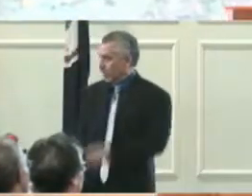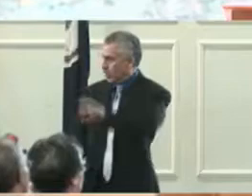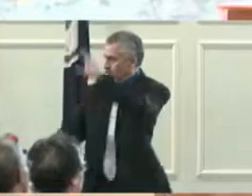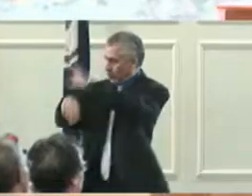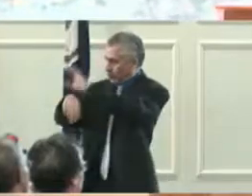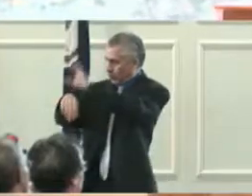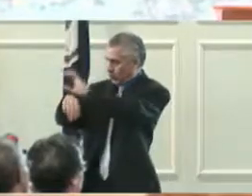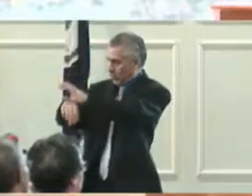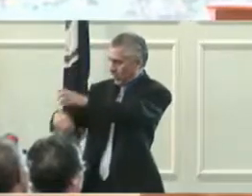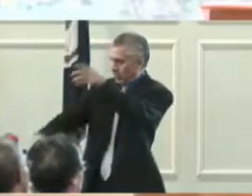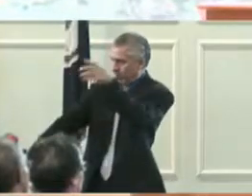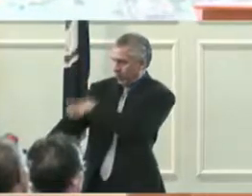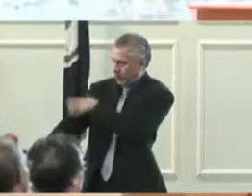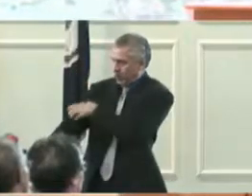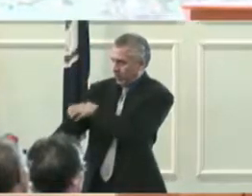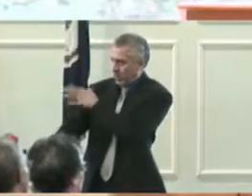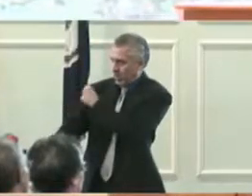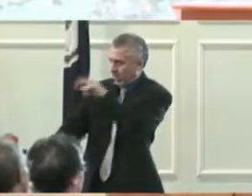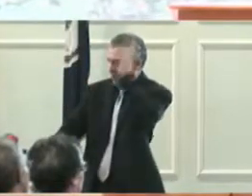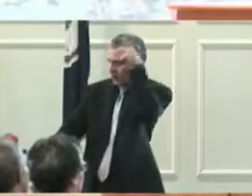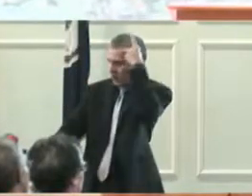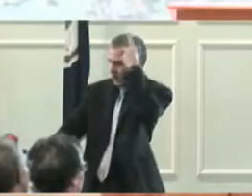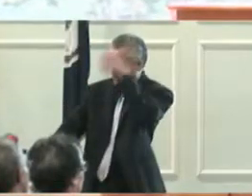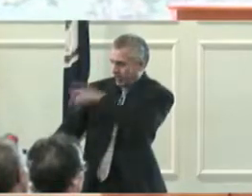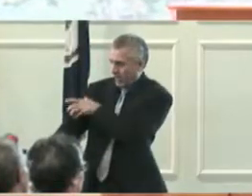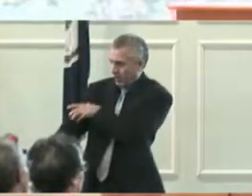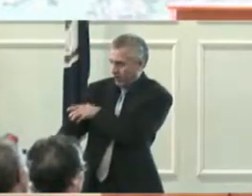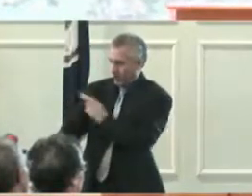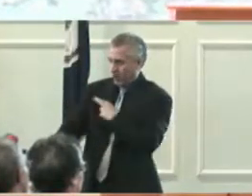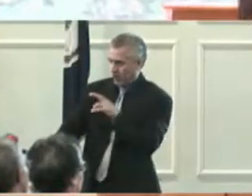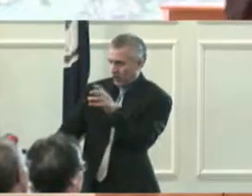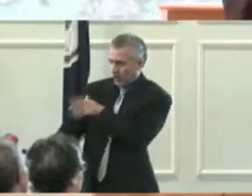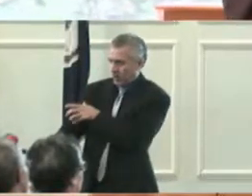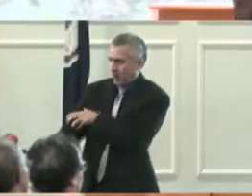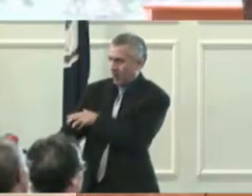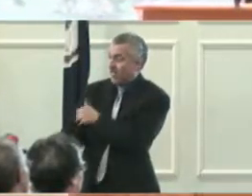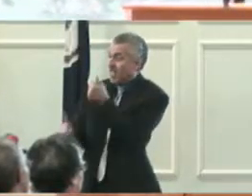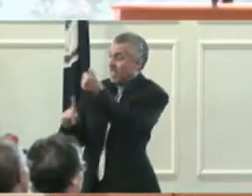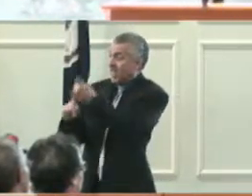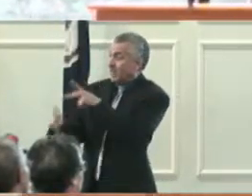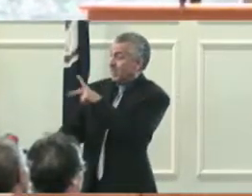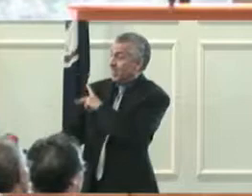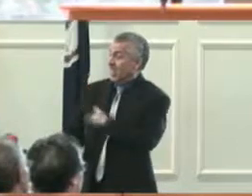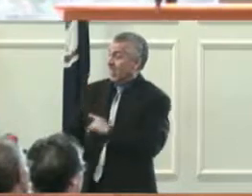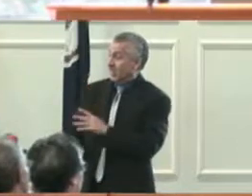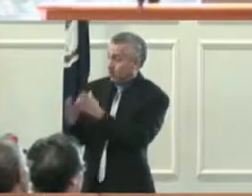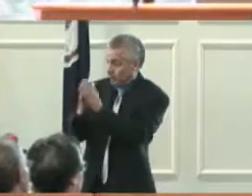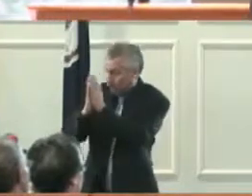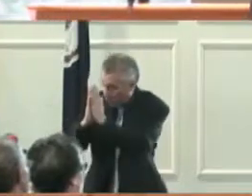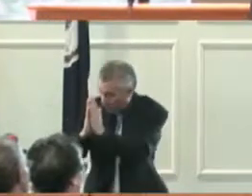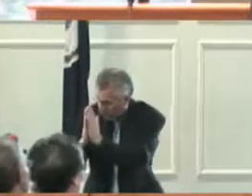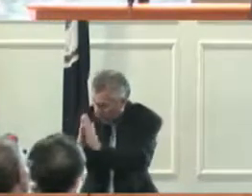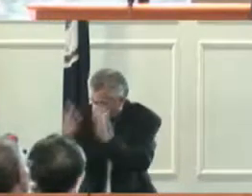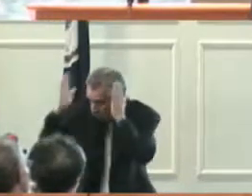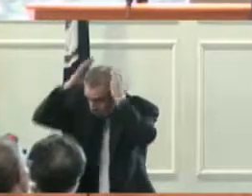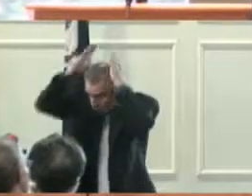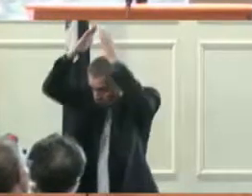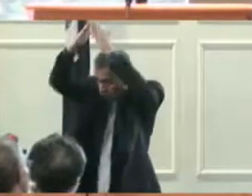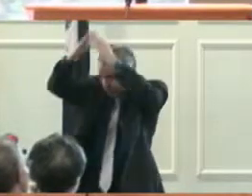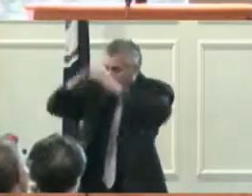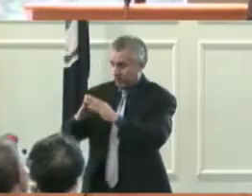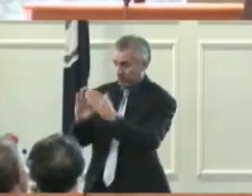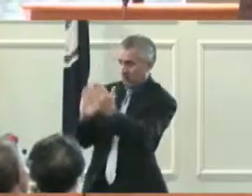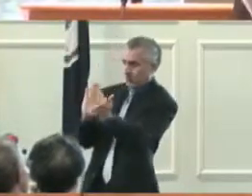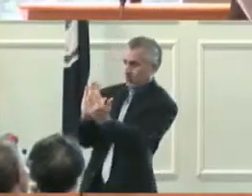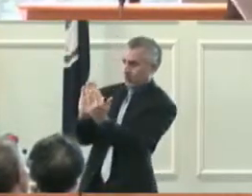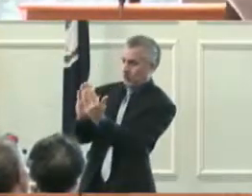only religious power, but also political power. Kings had to go and bow before the Pope for them